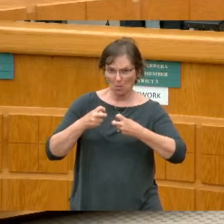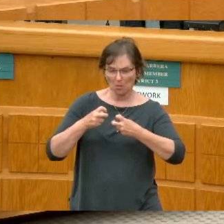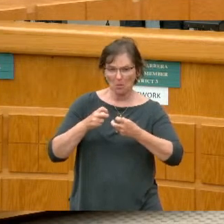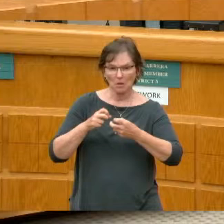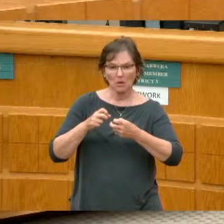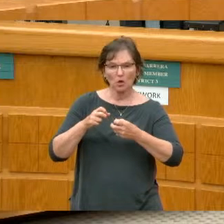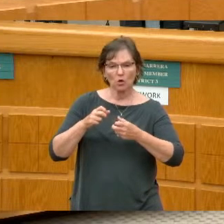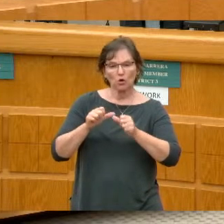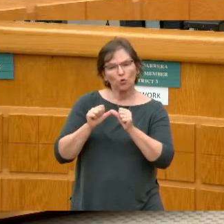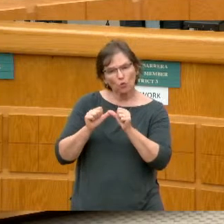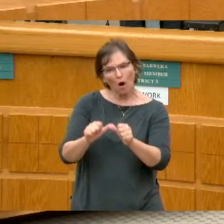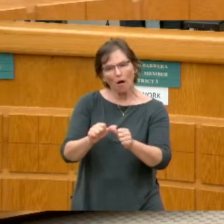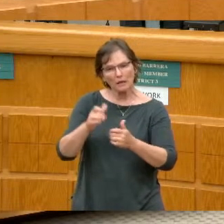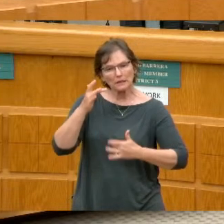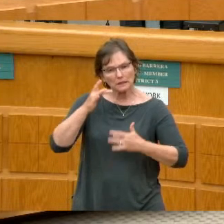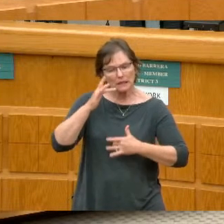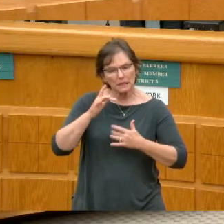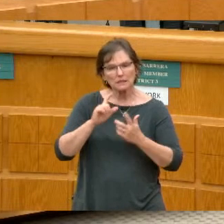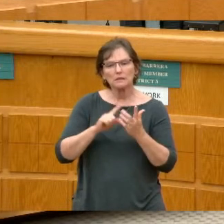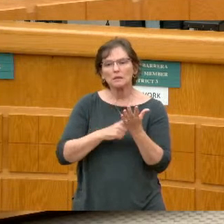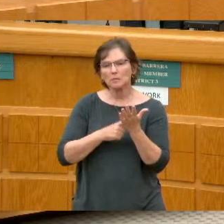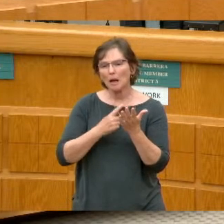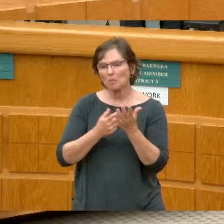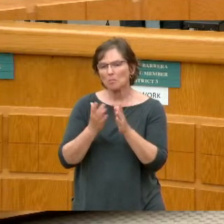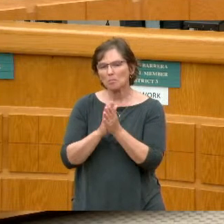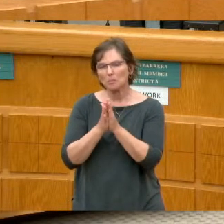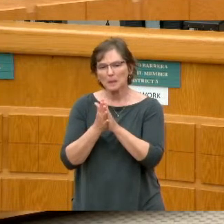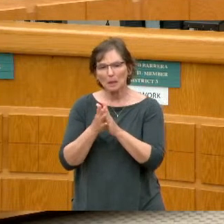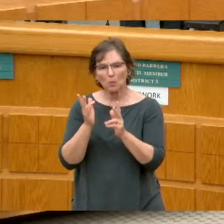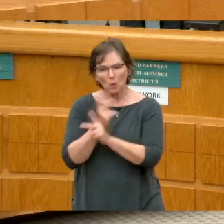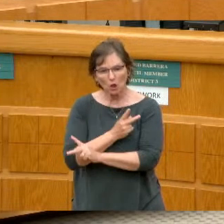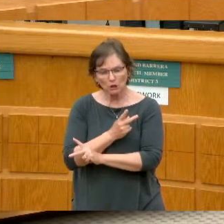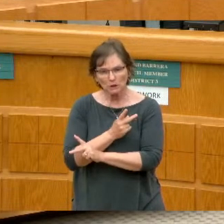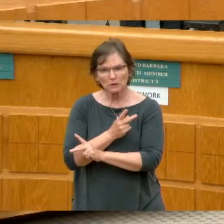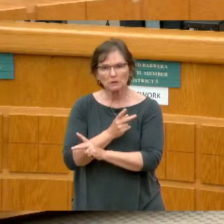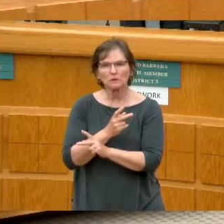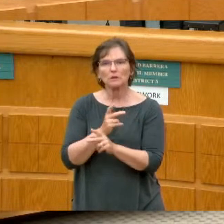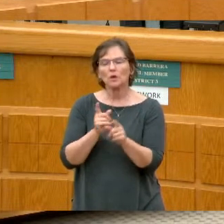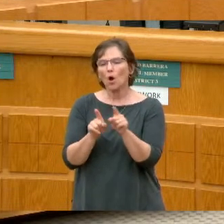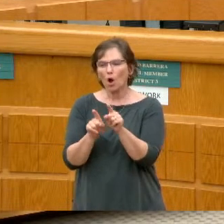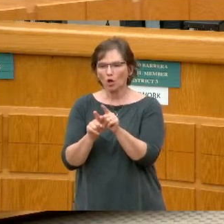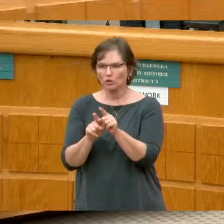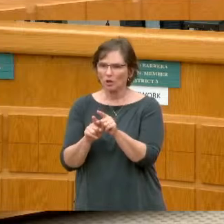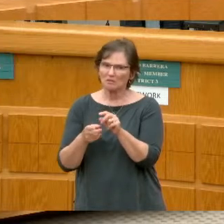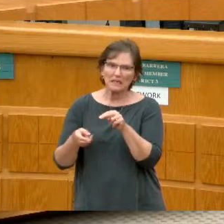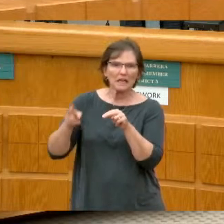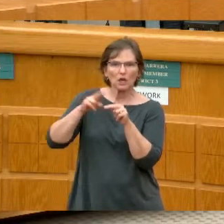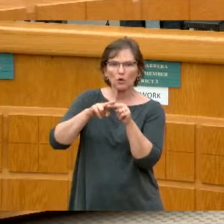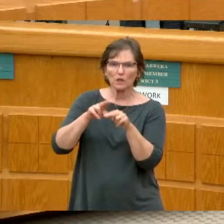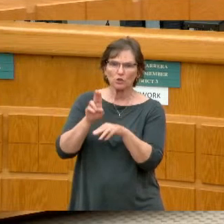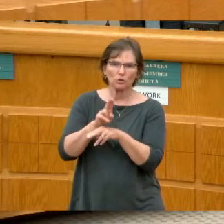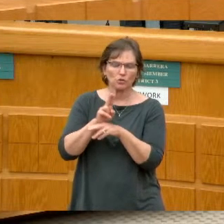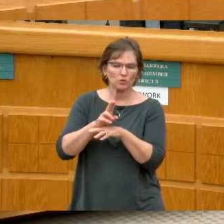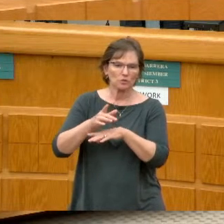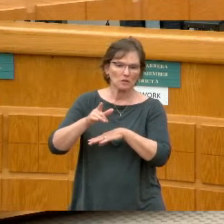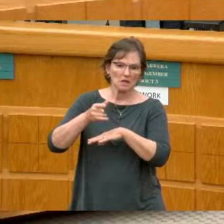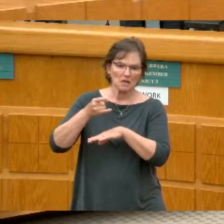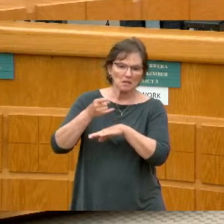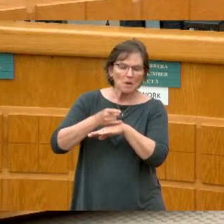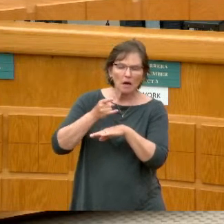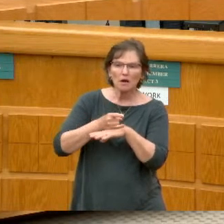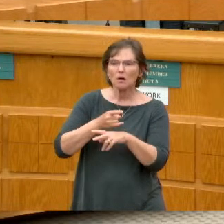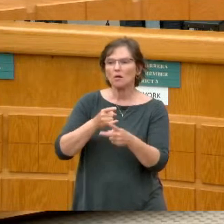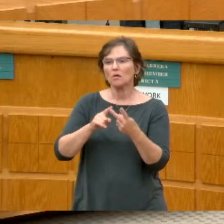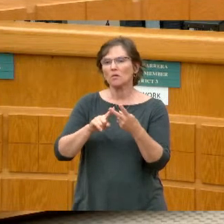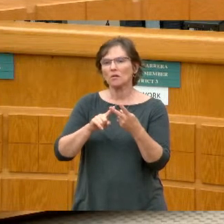just constantly moving. My brain is always trying to focus on how we can get ready. And so if you have chronic